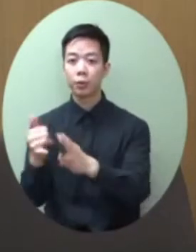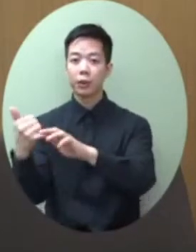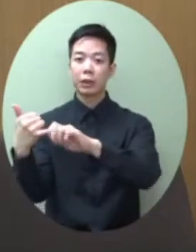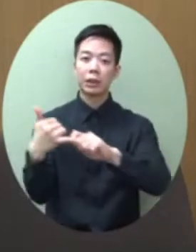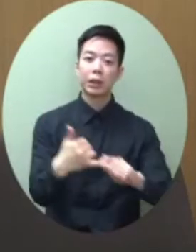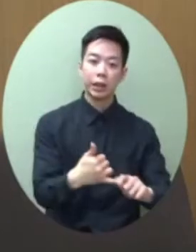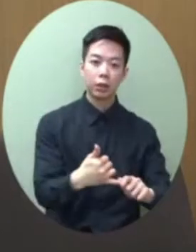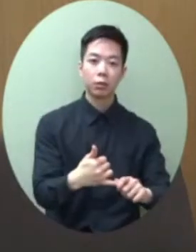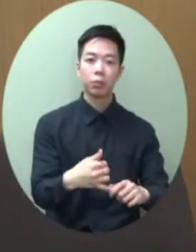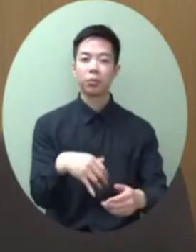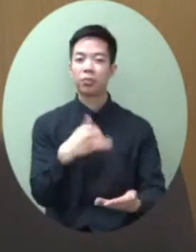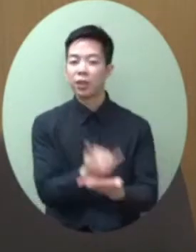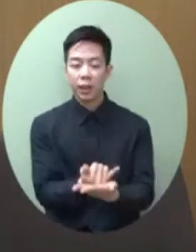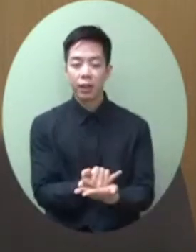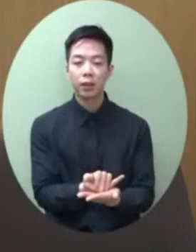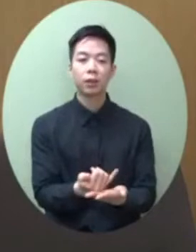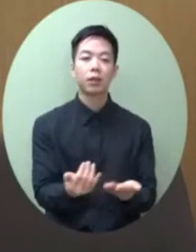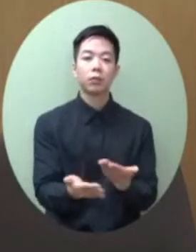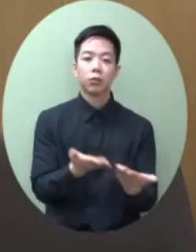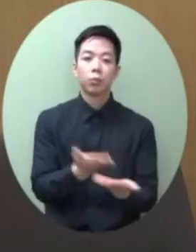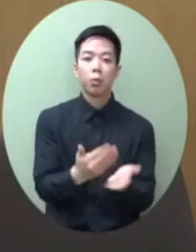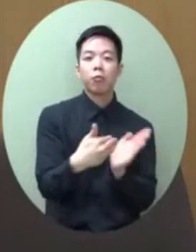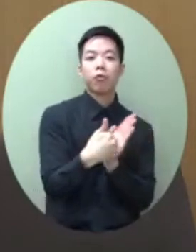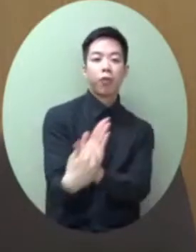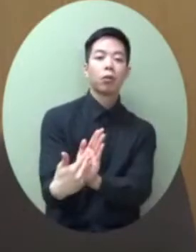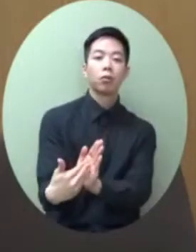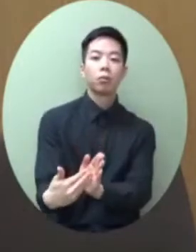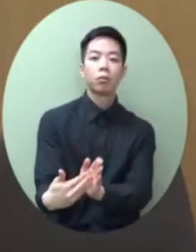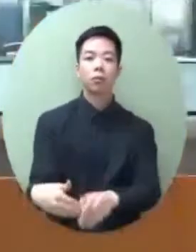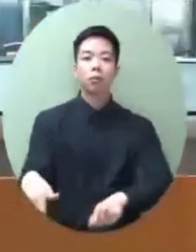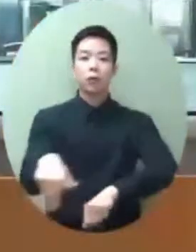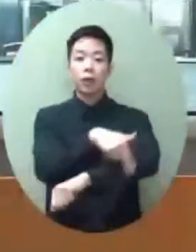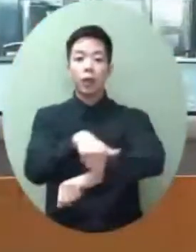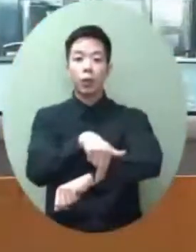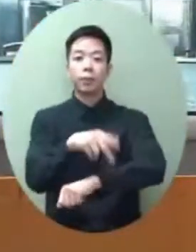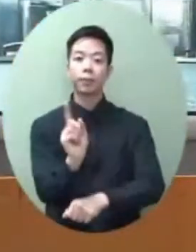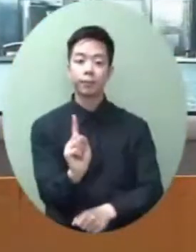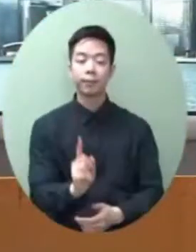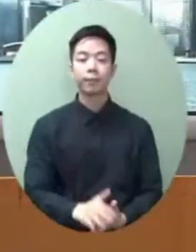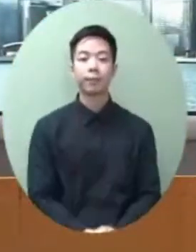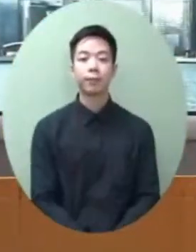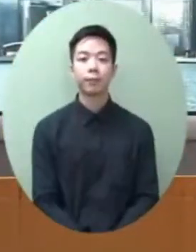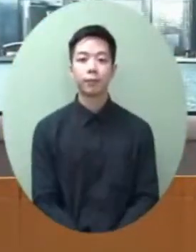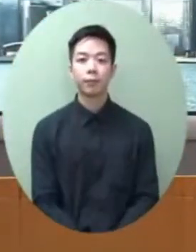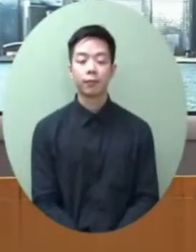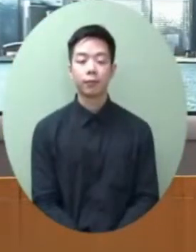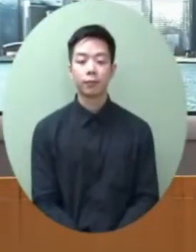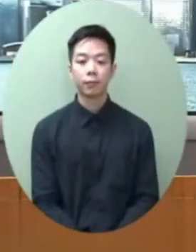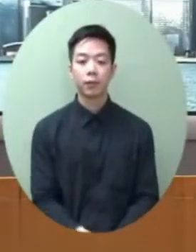children from delayed from getting admitted, thus endangering their lives?